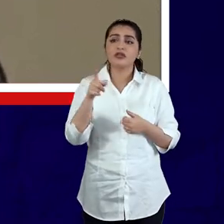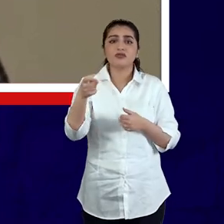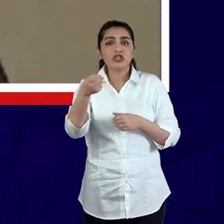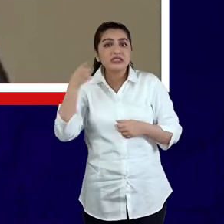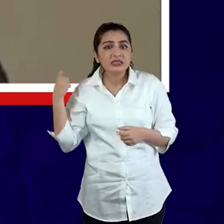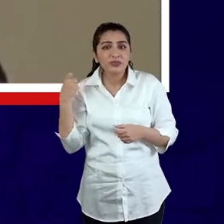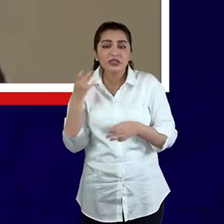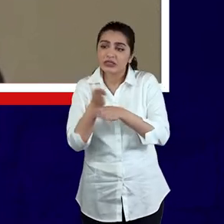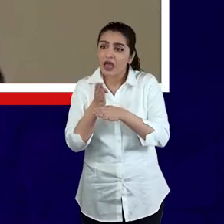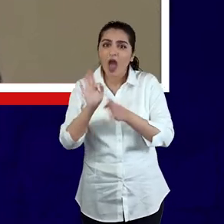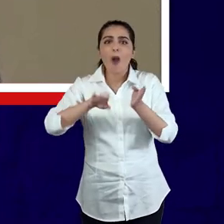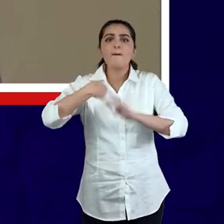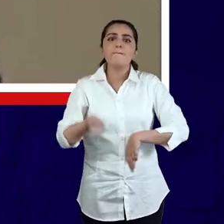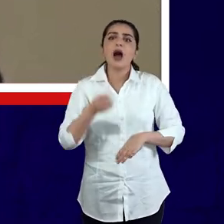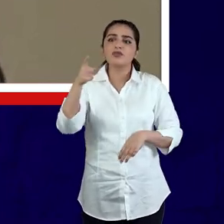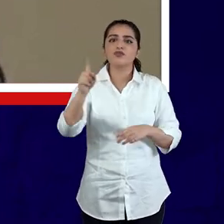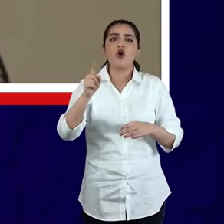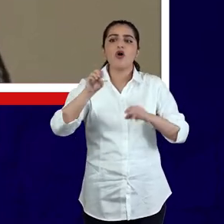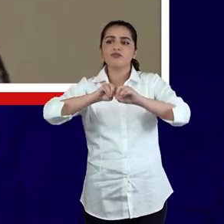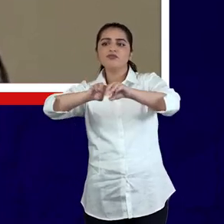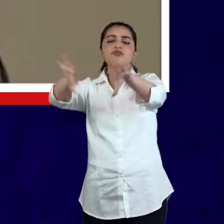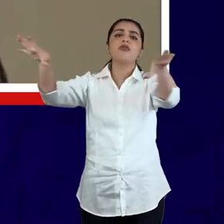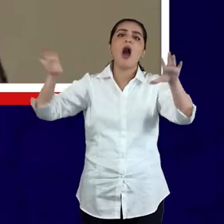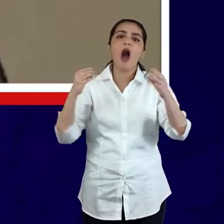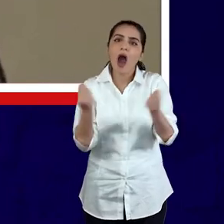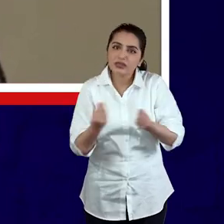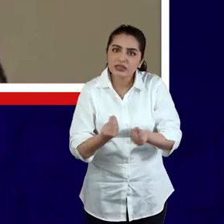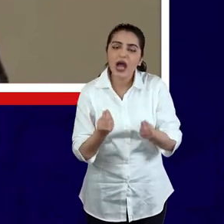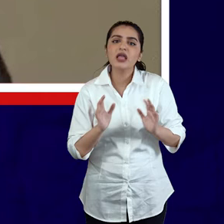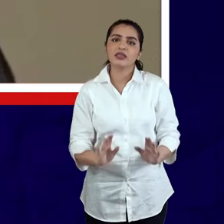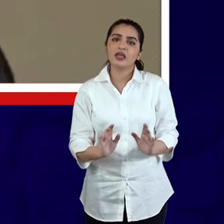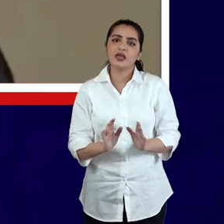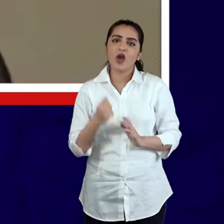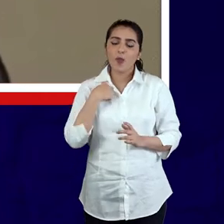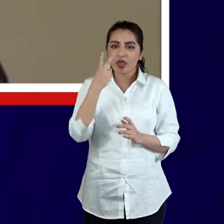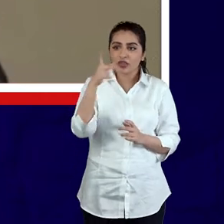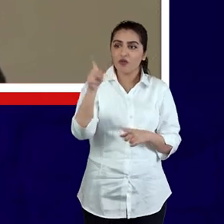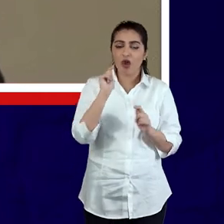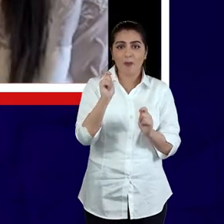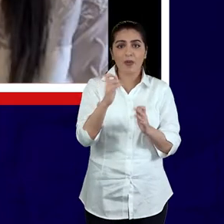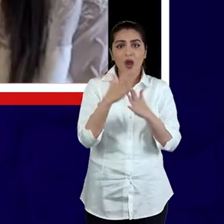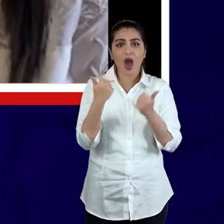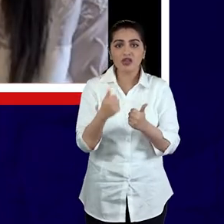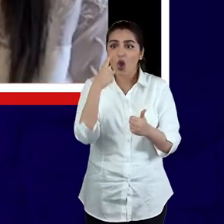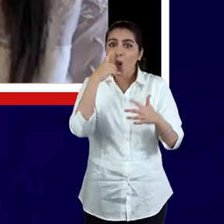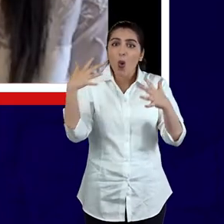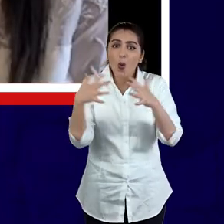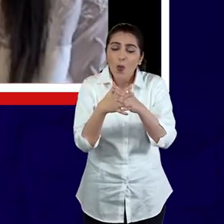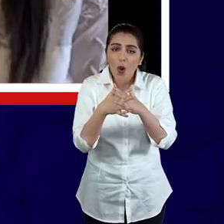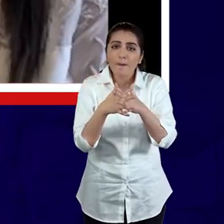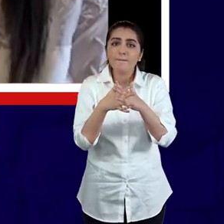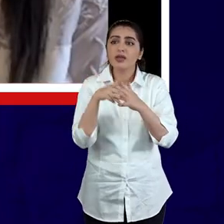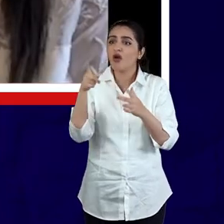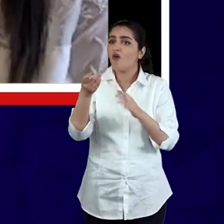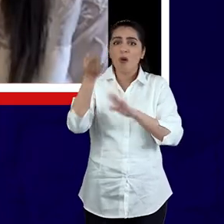speed, they're the ones who will then take everything forward. And I've seen just amazing work being done by women who are